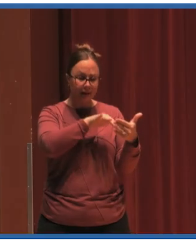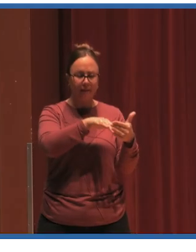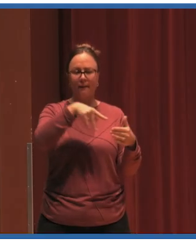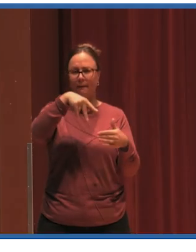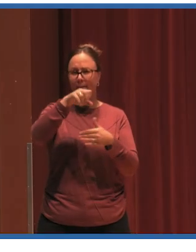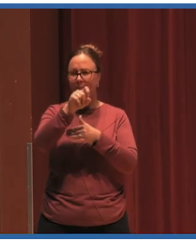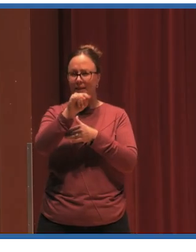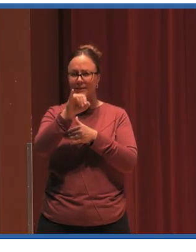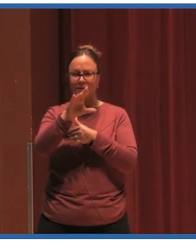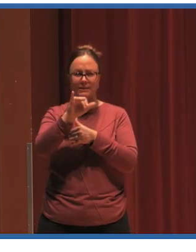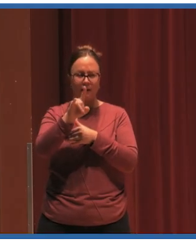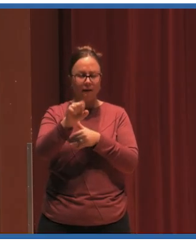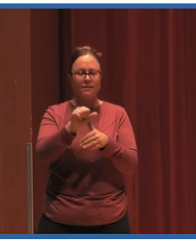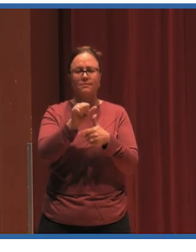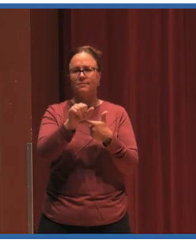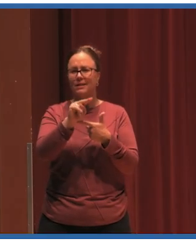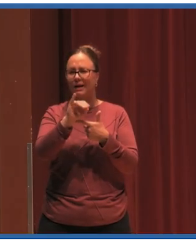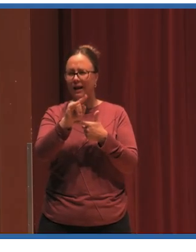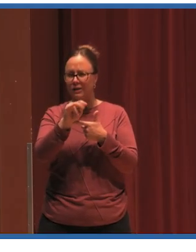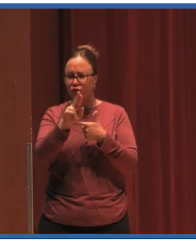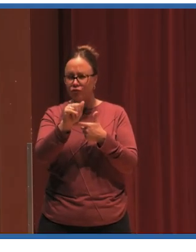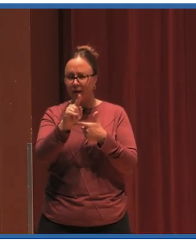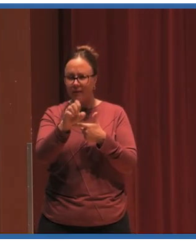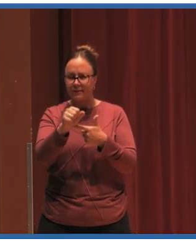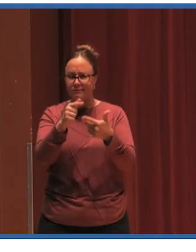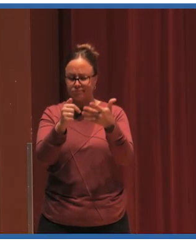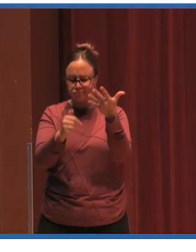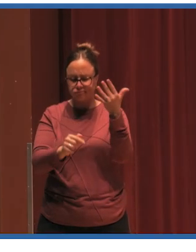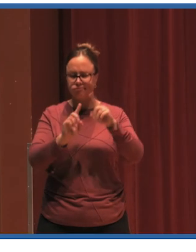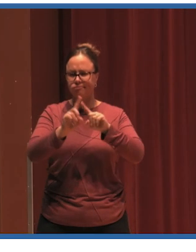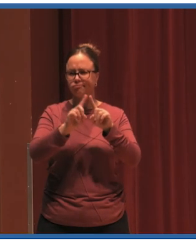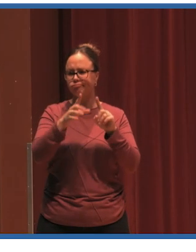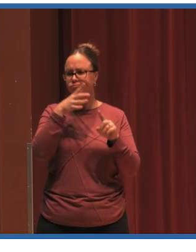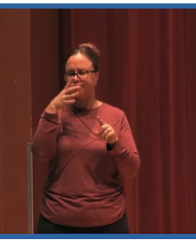pesticides, nitrates, and other things like that.